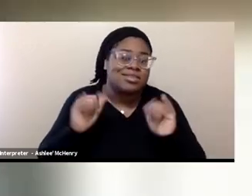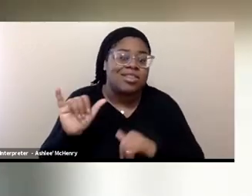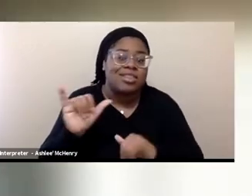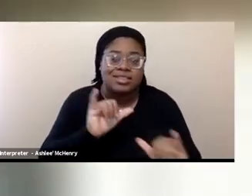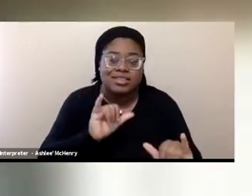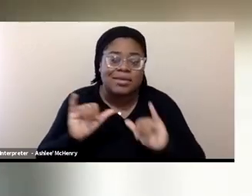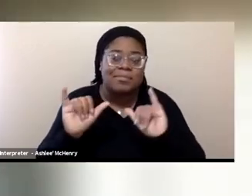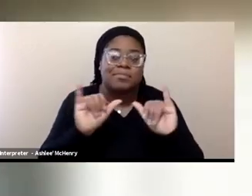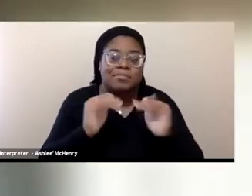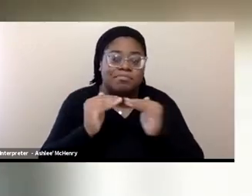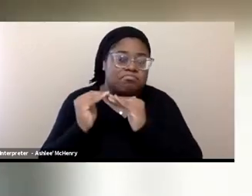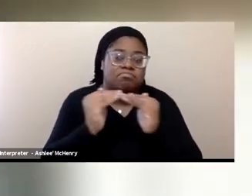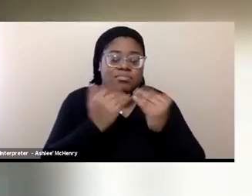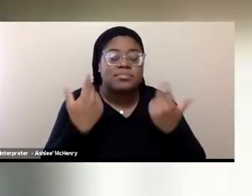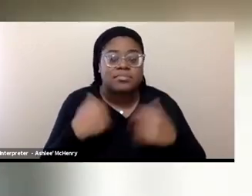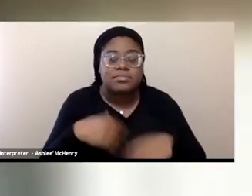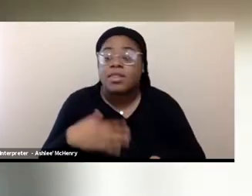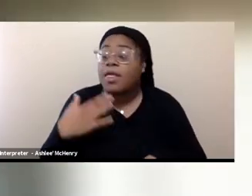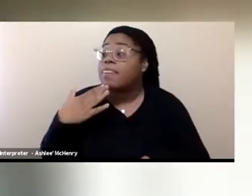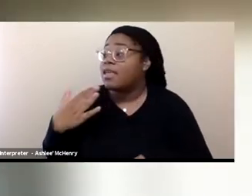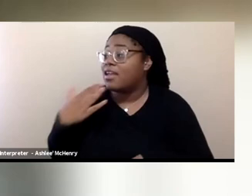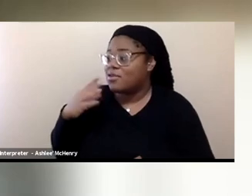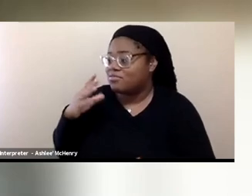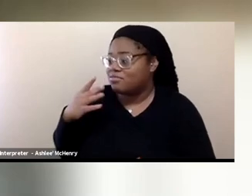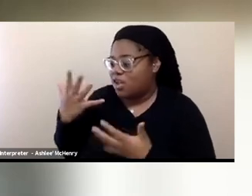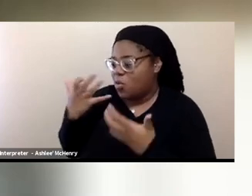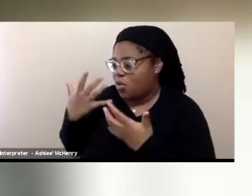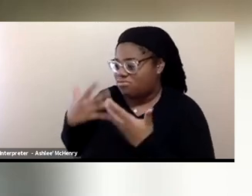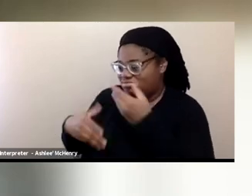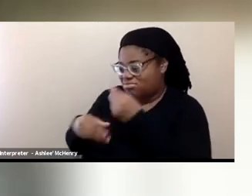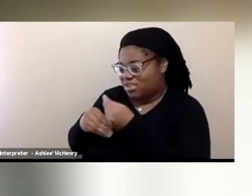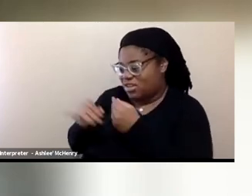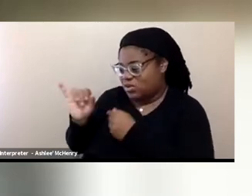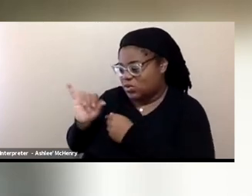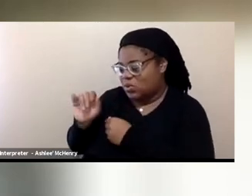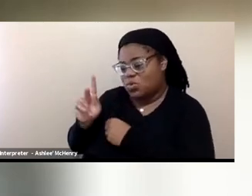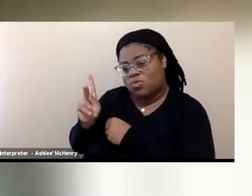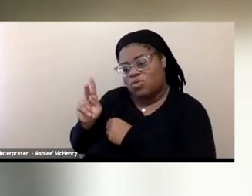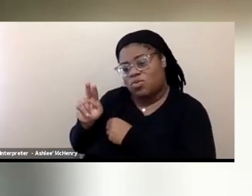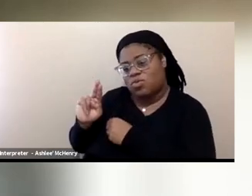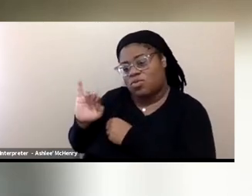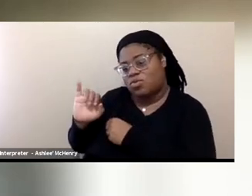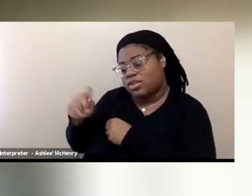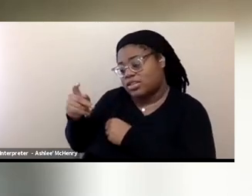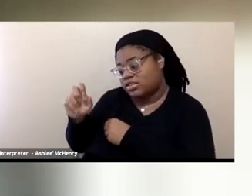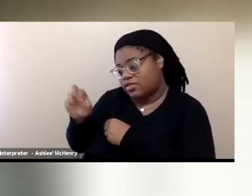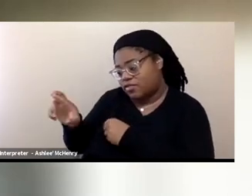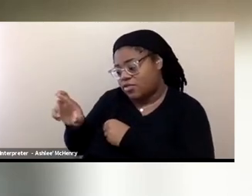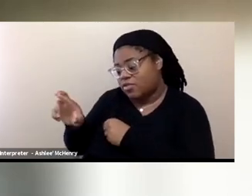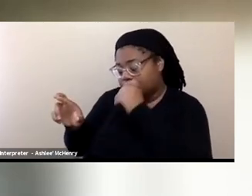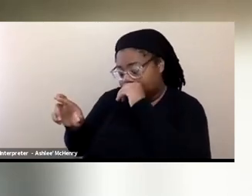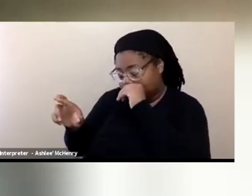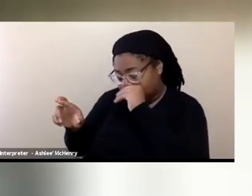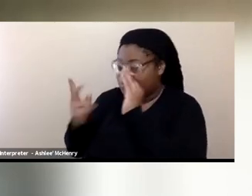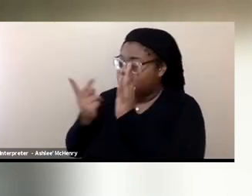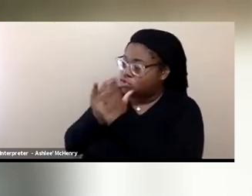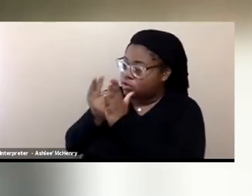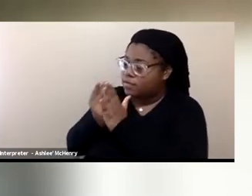you, Diane. So Christopher, I want to build on what Diane was saying about authenticity and character development. So,